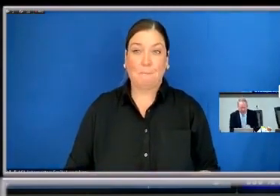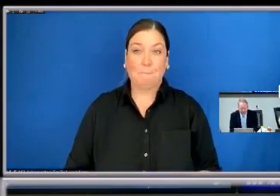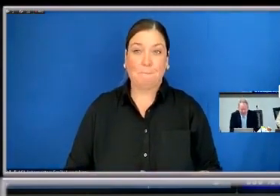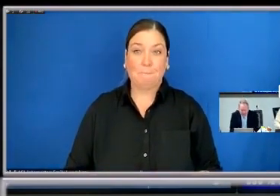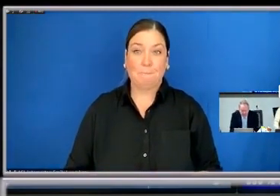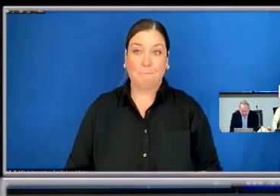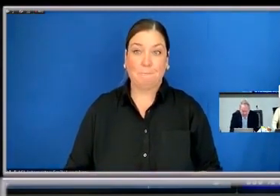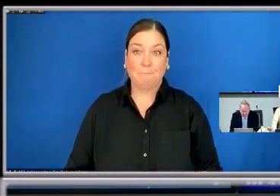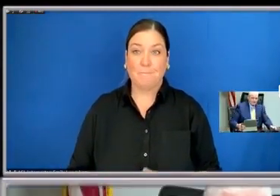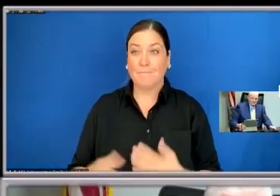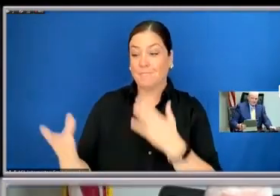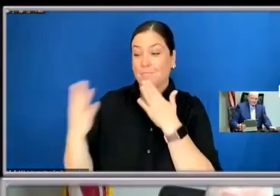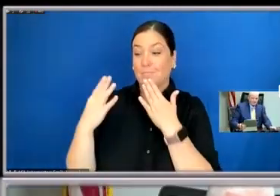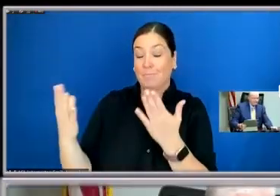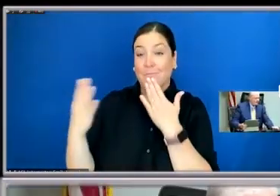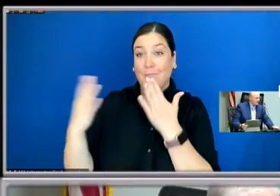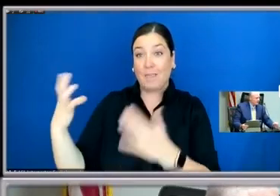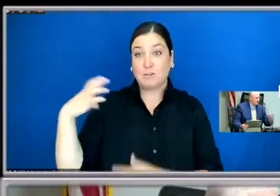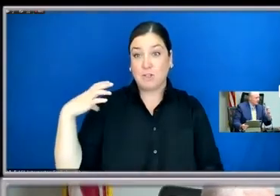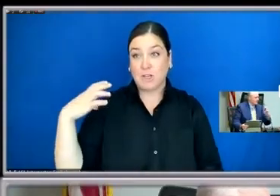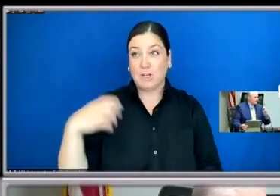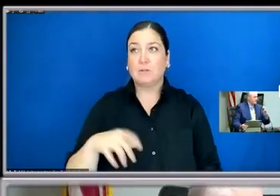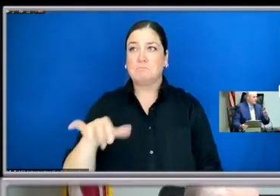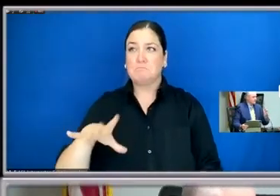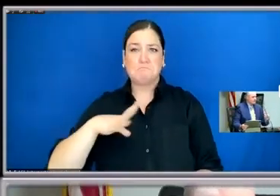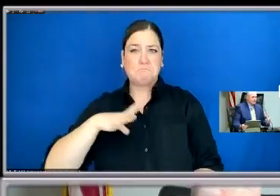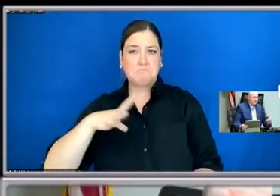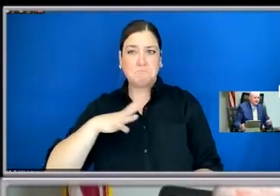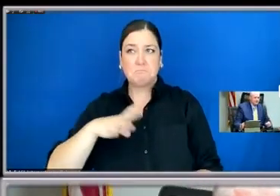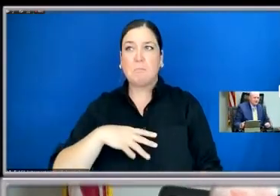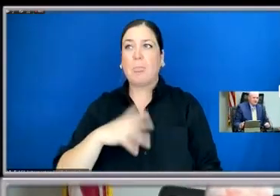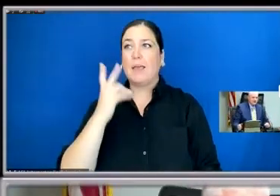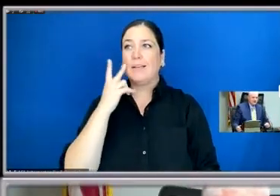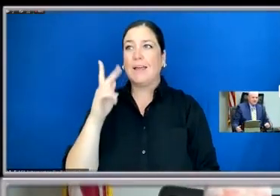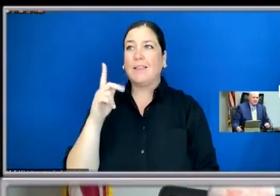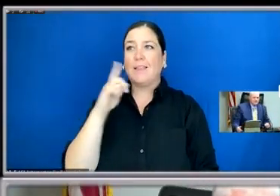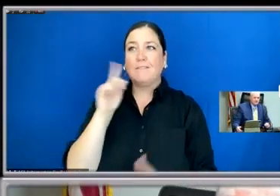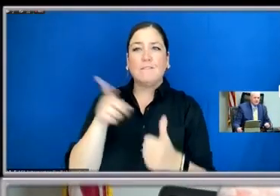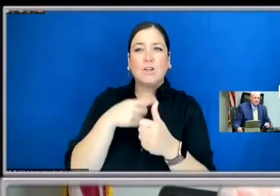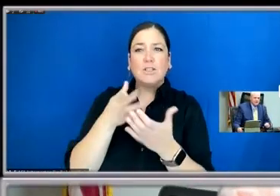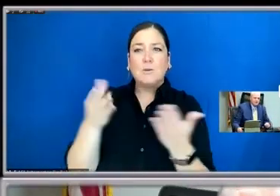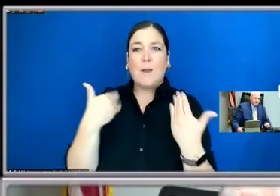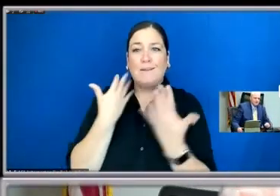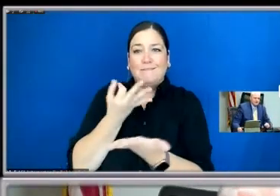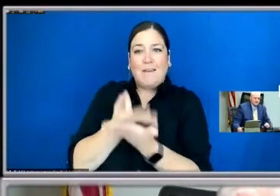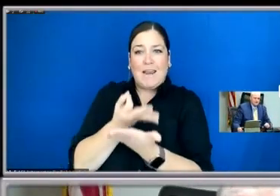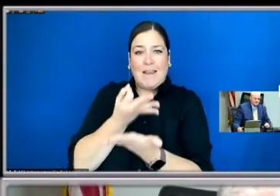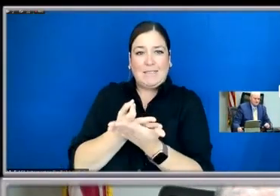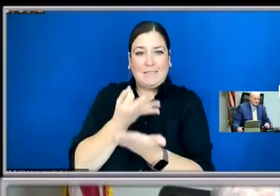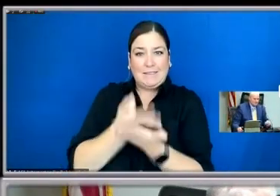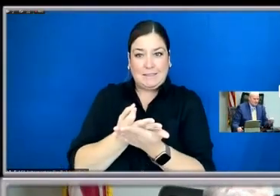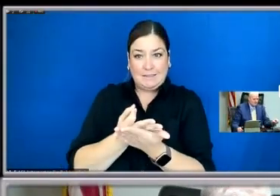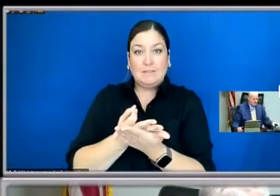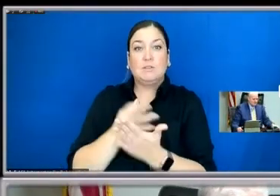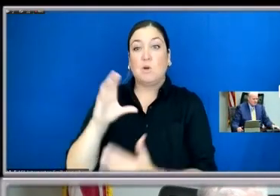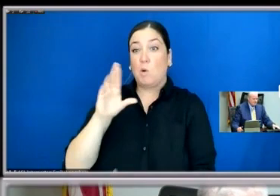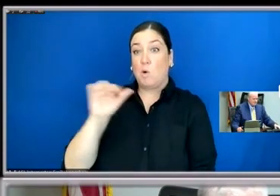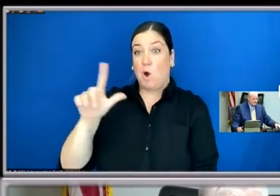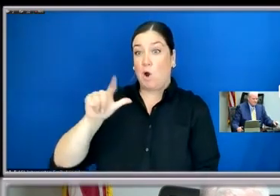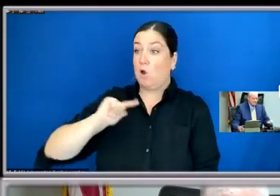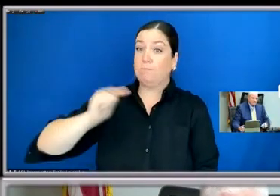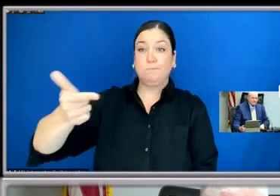Thank you, Mr. Chair. Yeah, that would be fine. Let's see, I think the first item we have is finances. So, Carl, you can take it